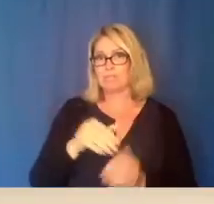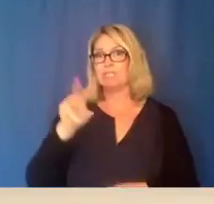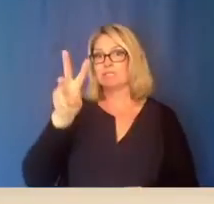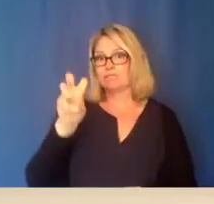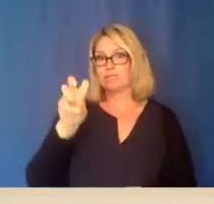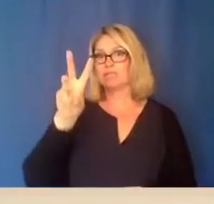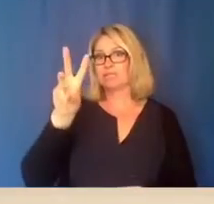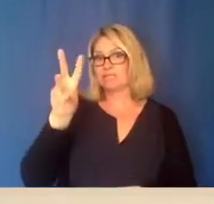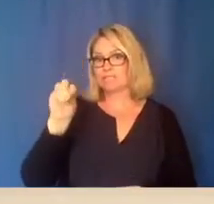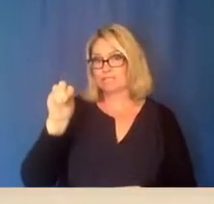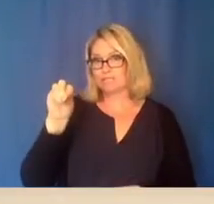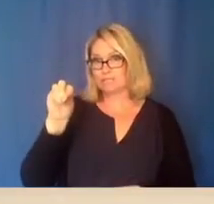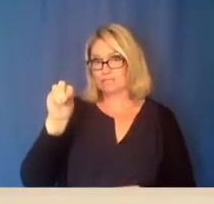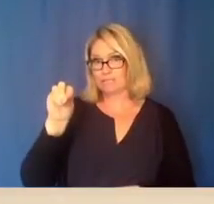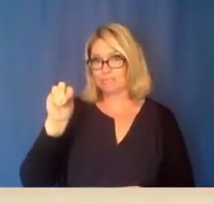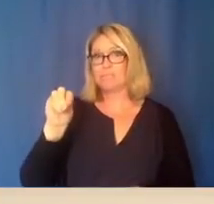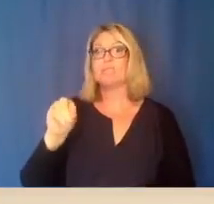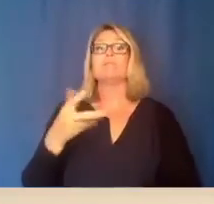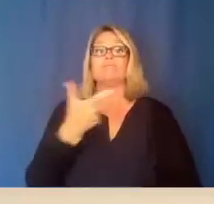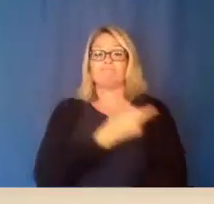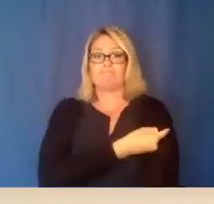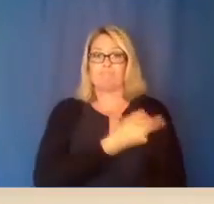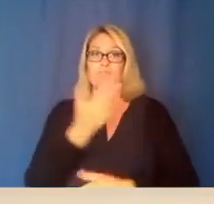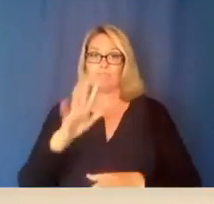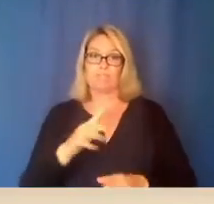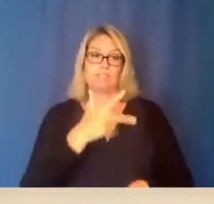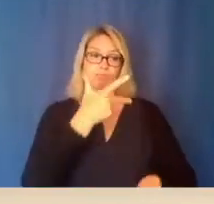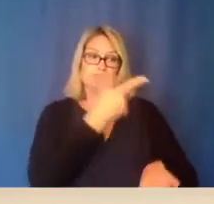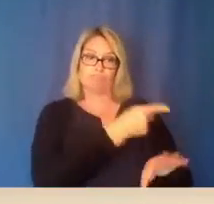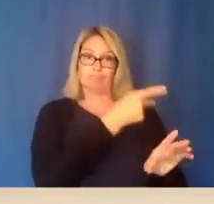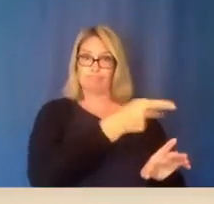161,660 doses of vaccine have been administered here.